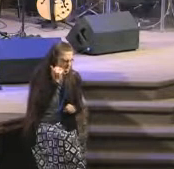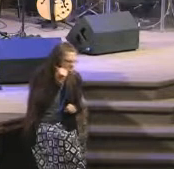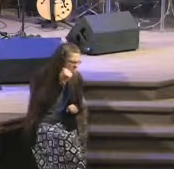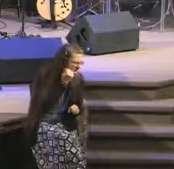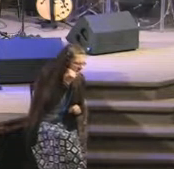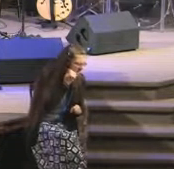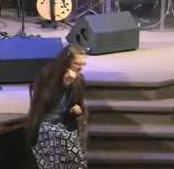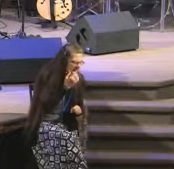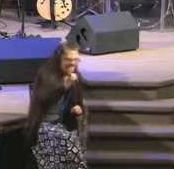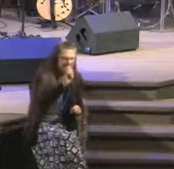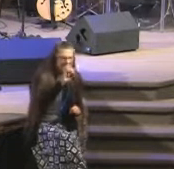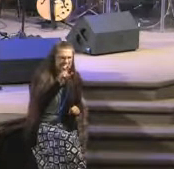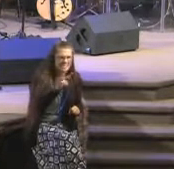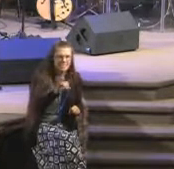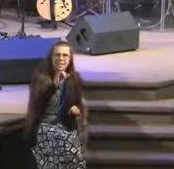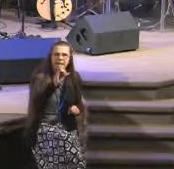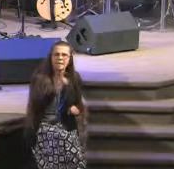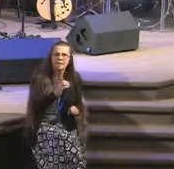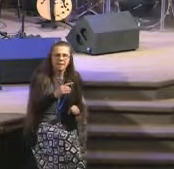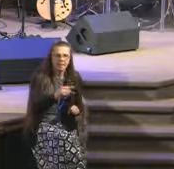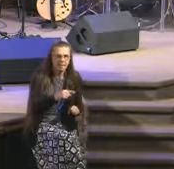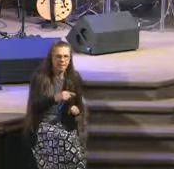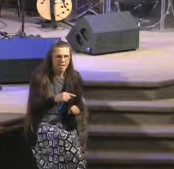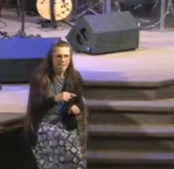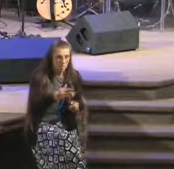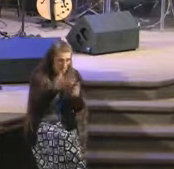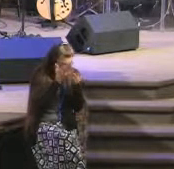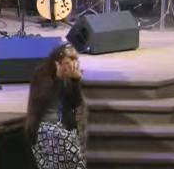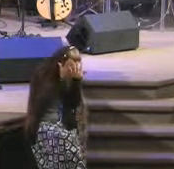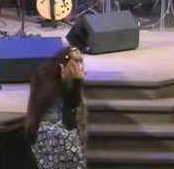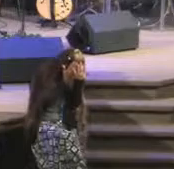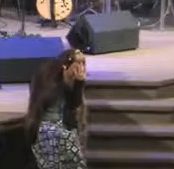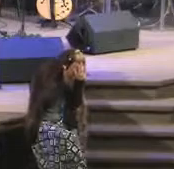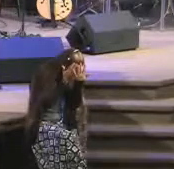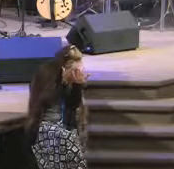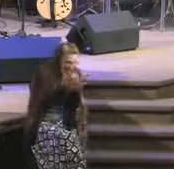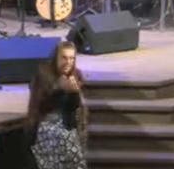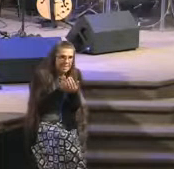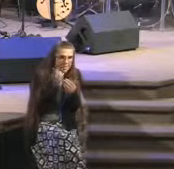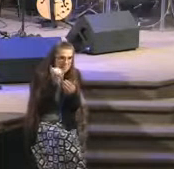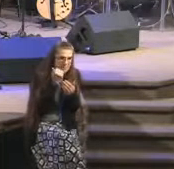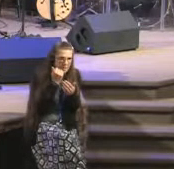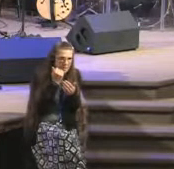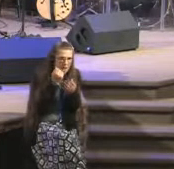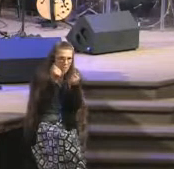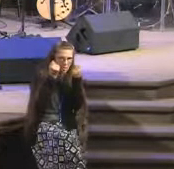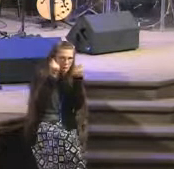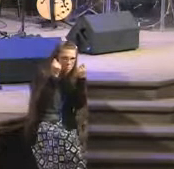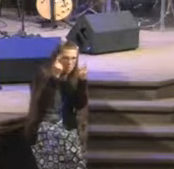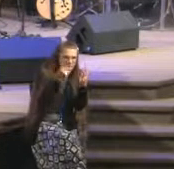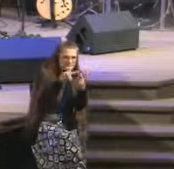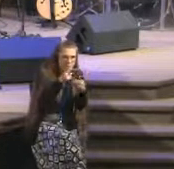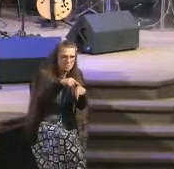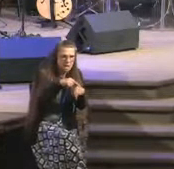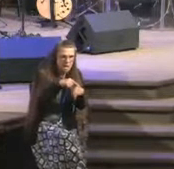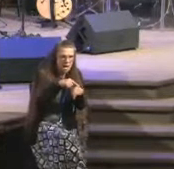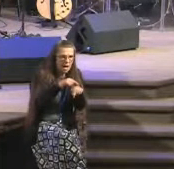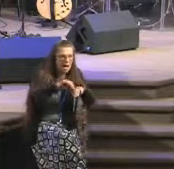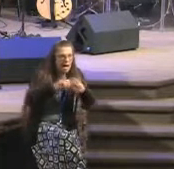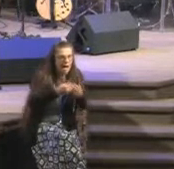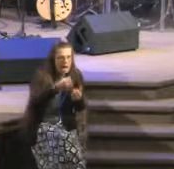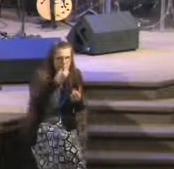As Ezekiel speaks to them, boy, they just want to cover their head. They're realizing for the first time how bad